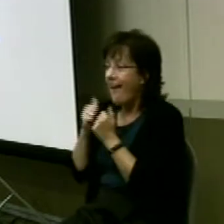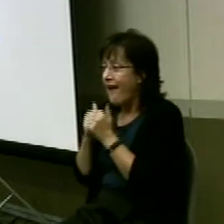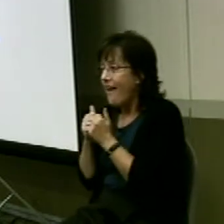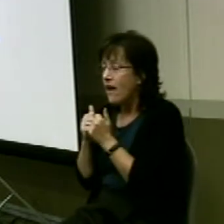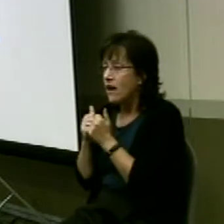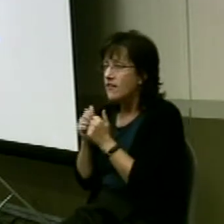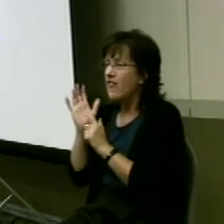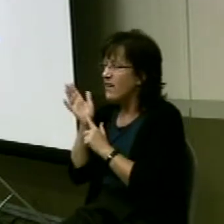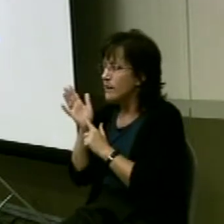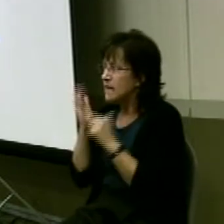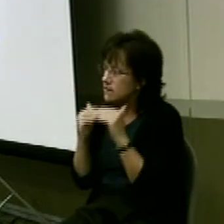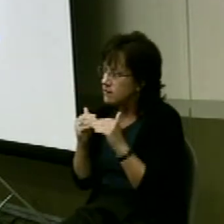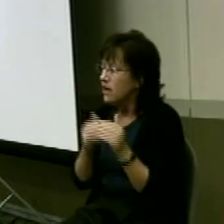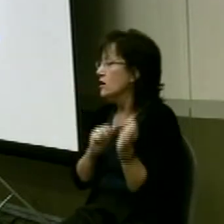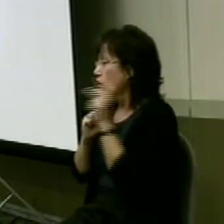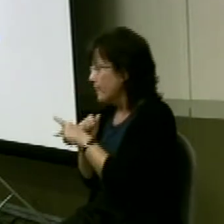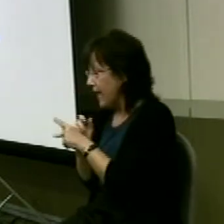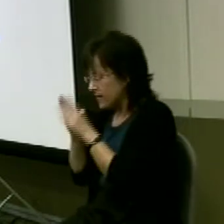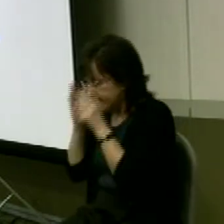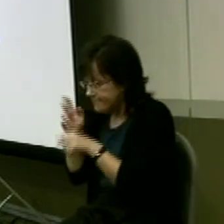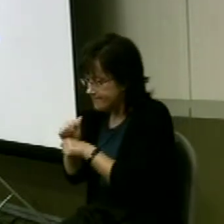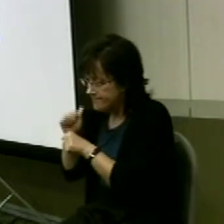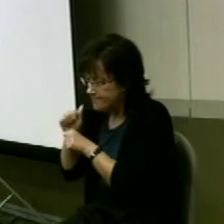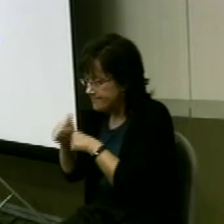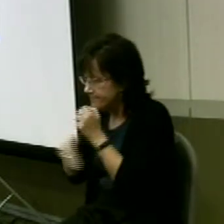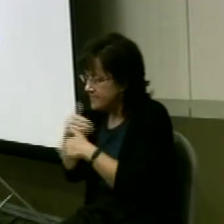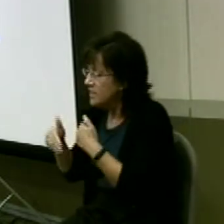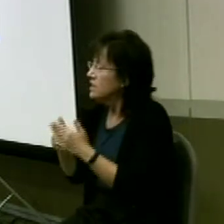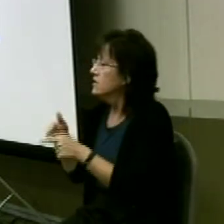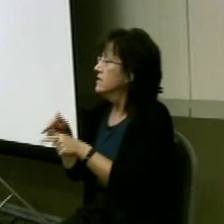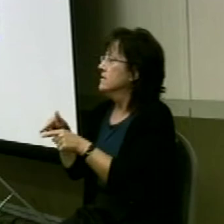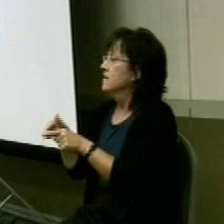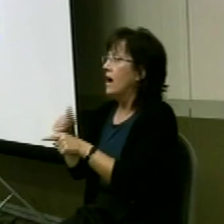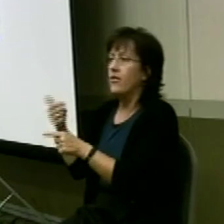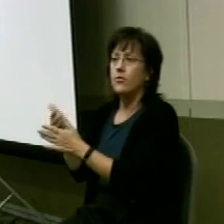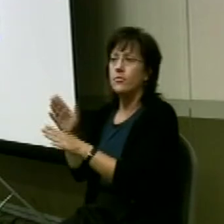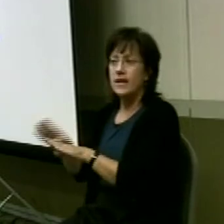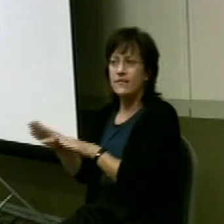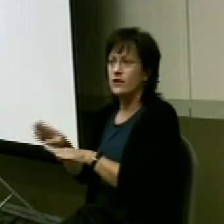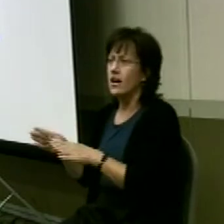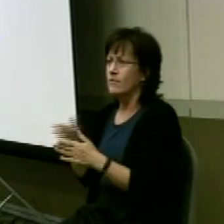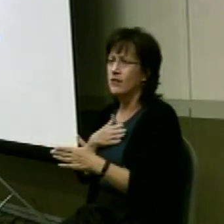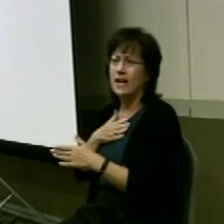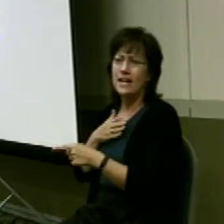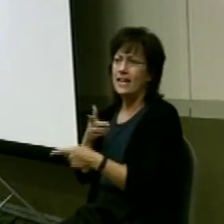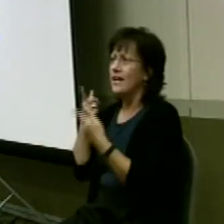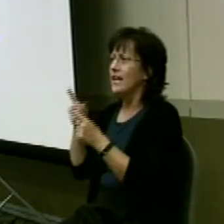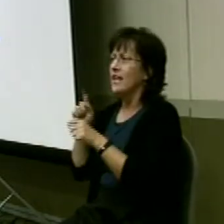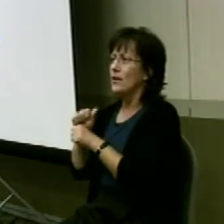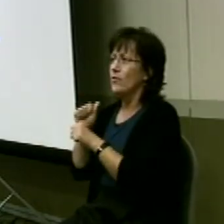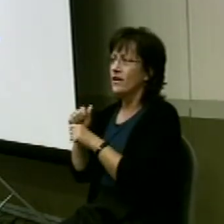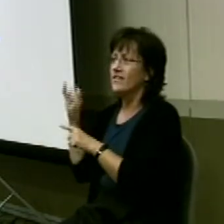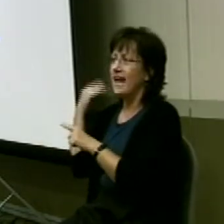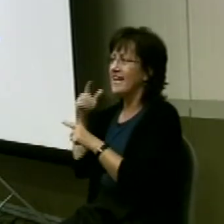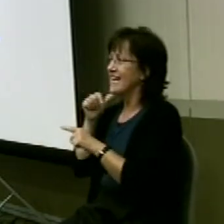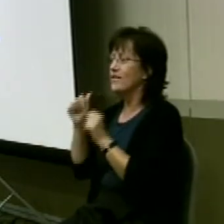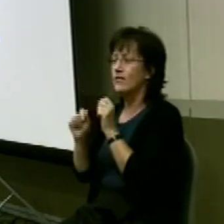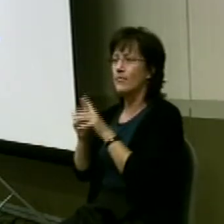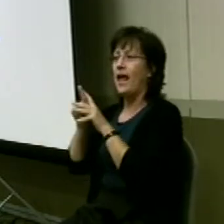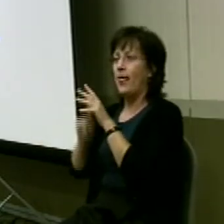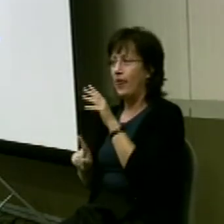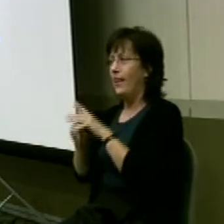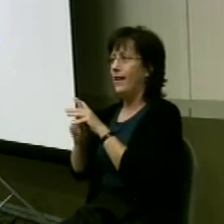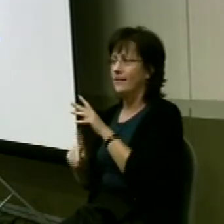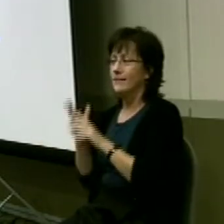patted ourselves on the back for 5 minutes, and then we got back into the trenches, and we talked about Brad's new behavior. I'm so glad he worked, because he didn't